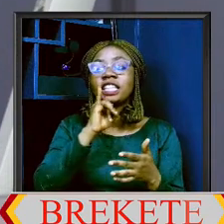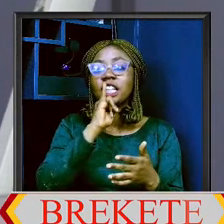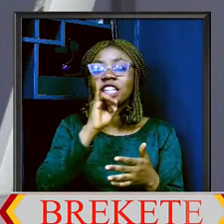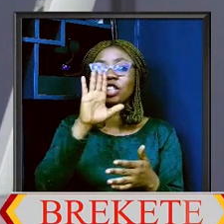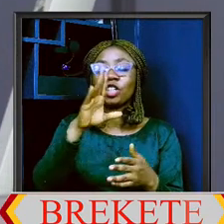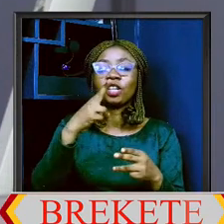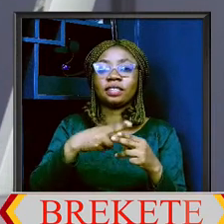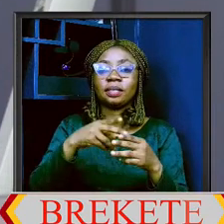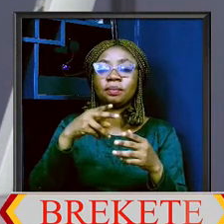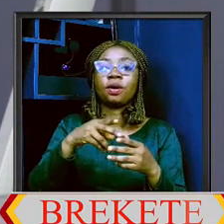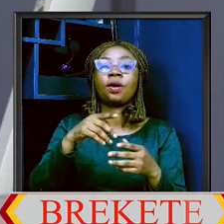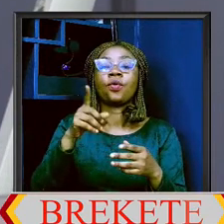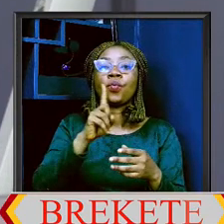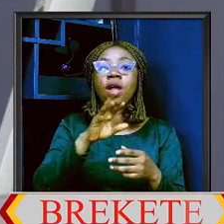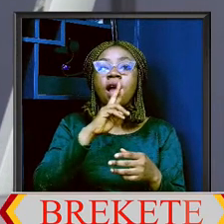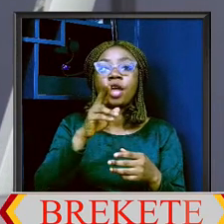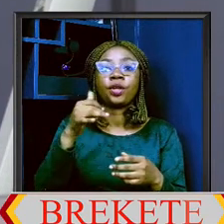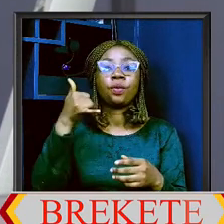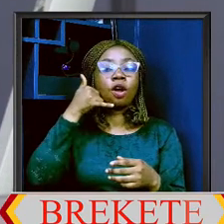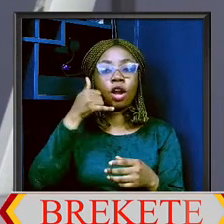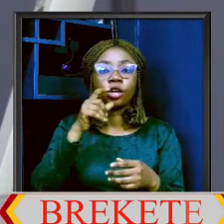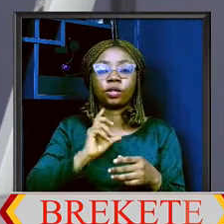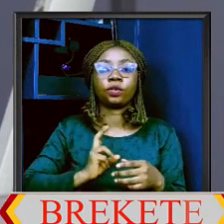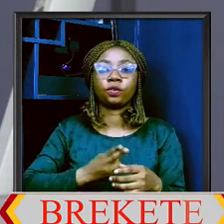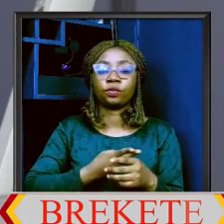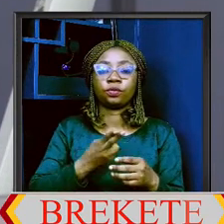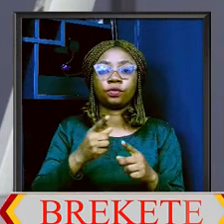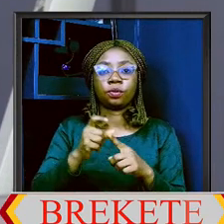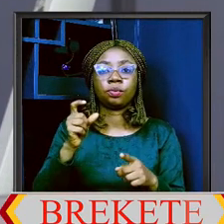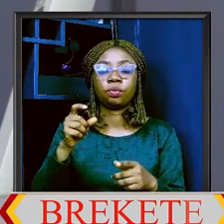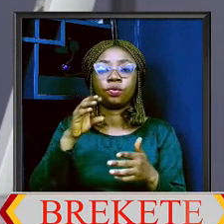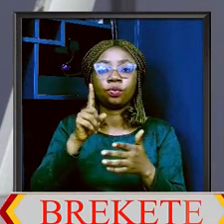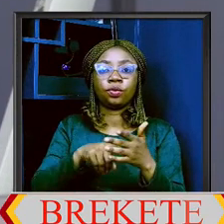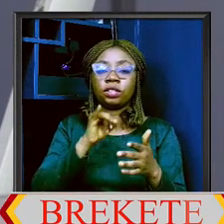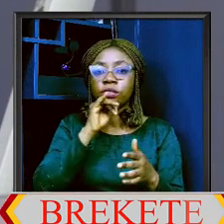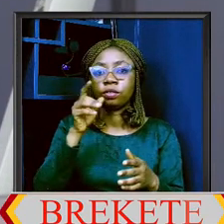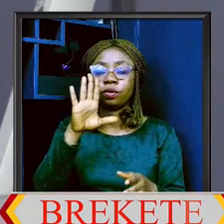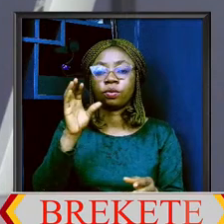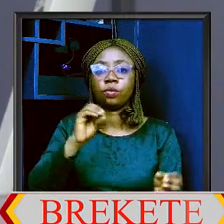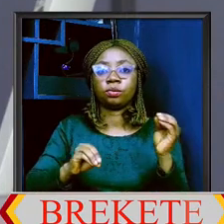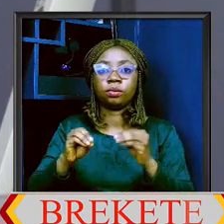where from contribut my